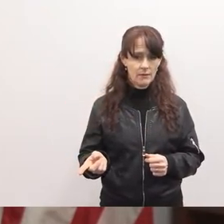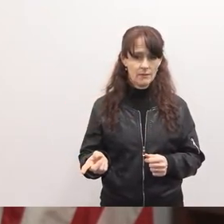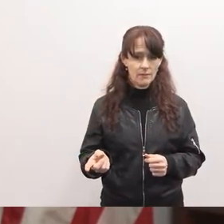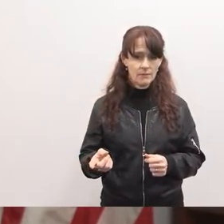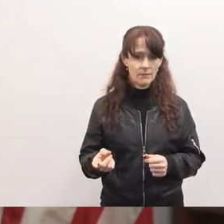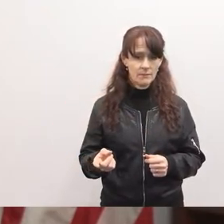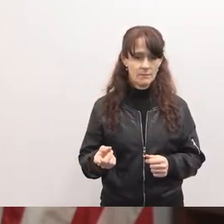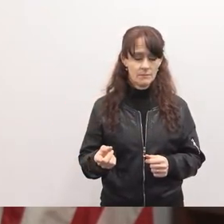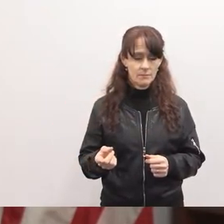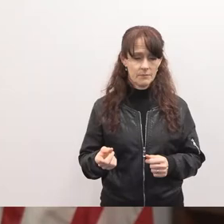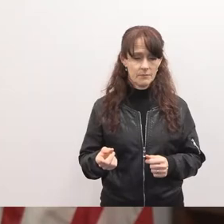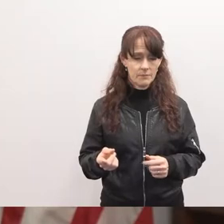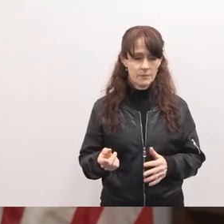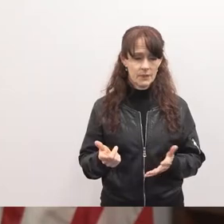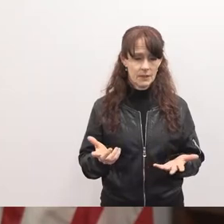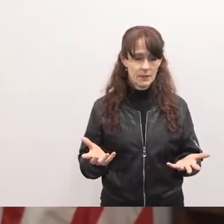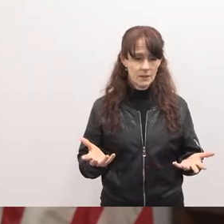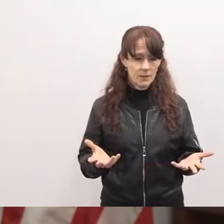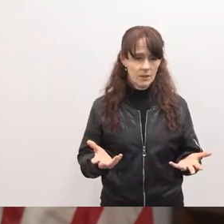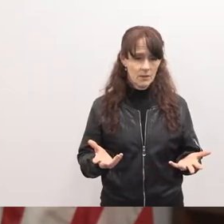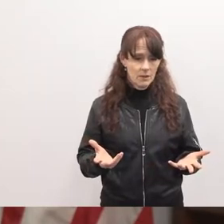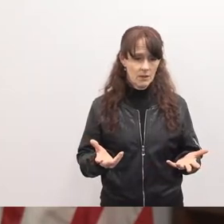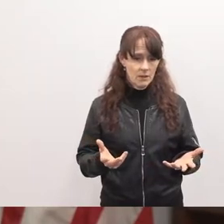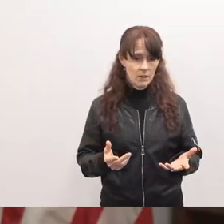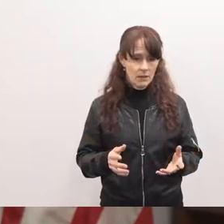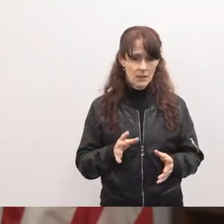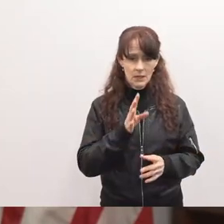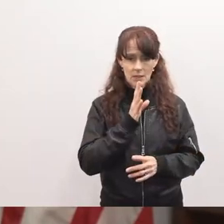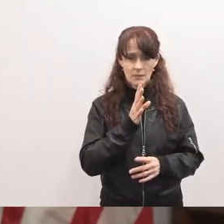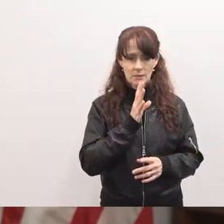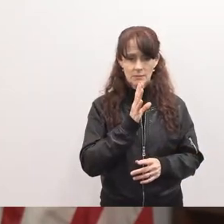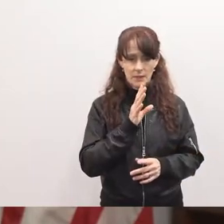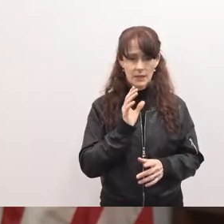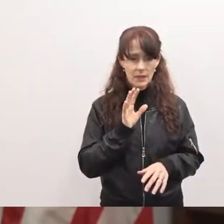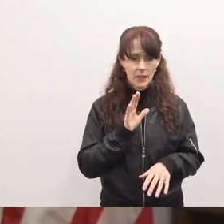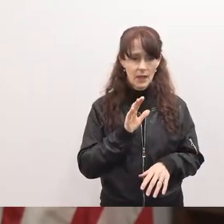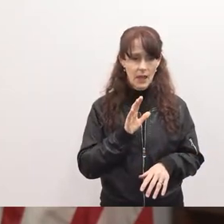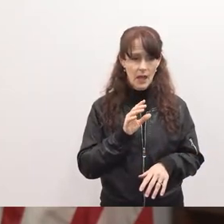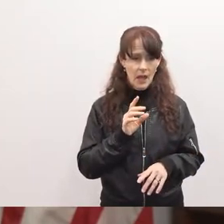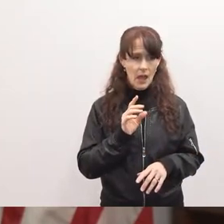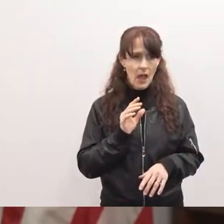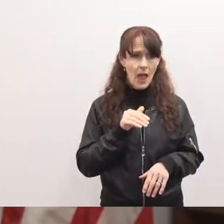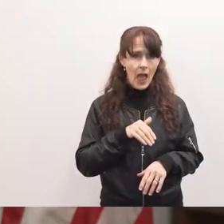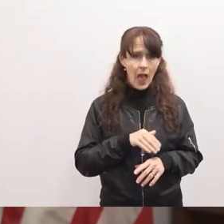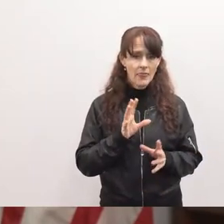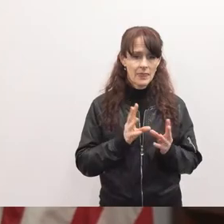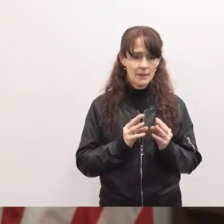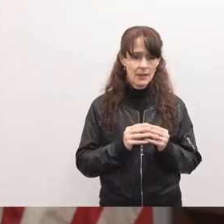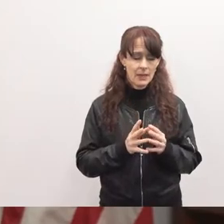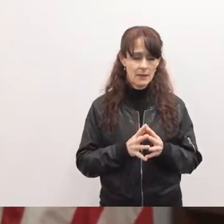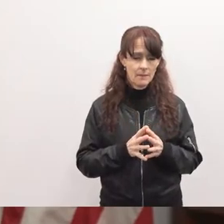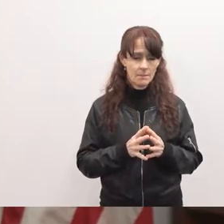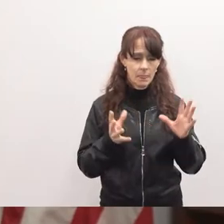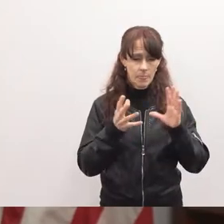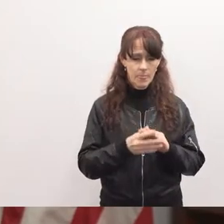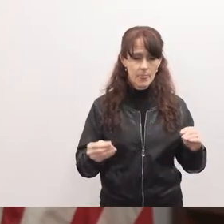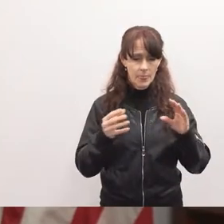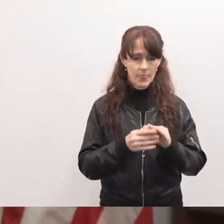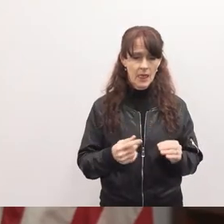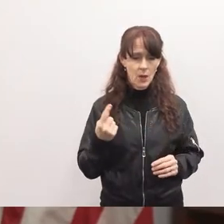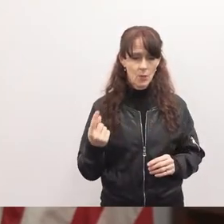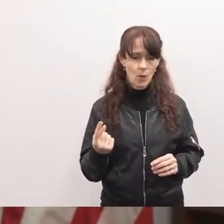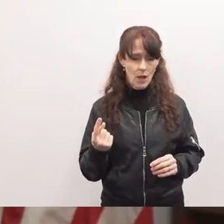the considerations as to speaking at those meetings? And it could be a scenario where one of